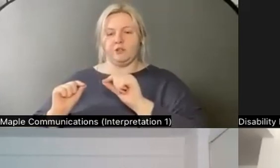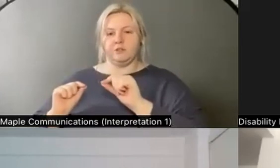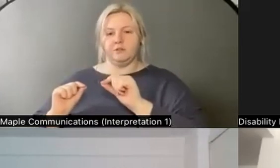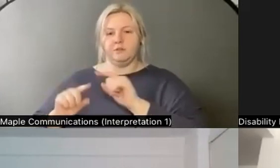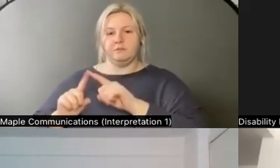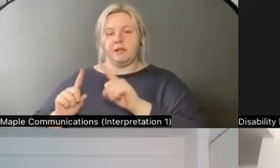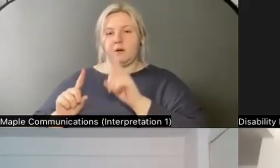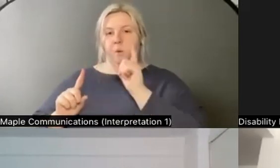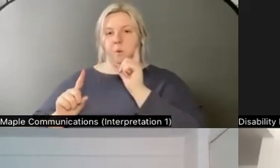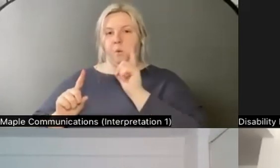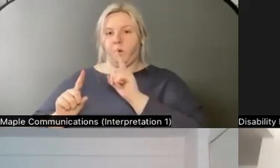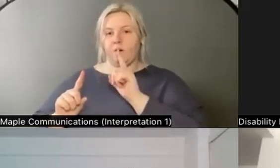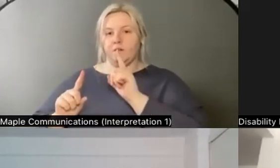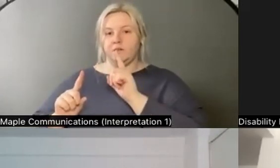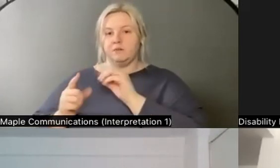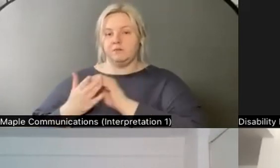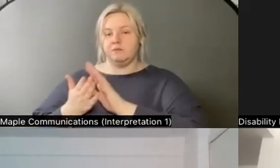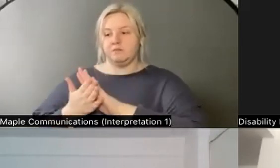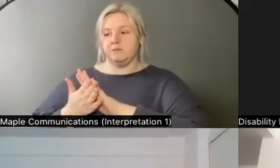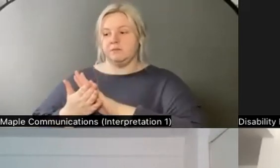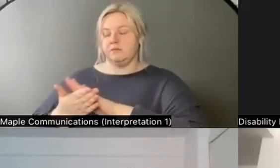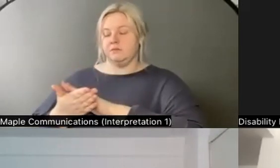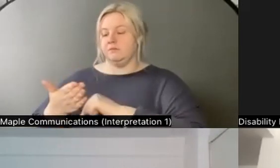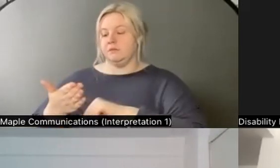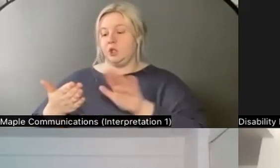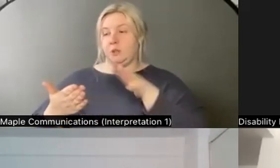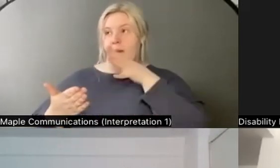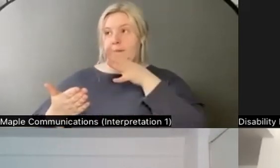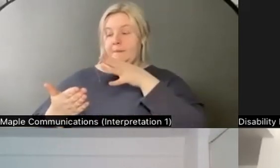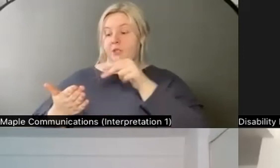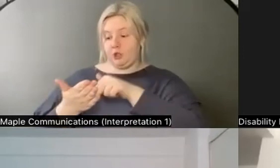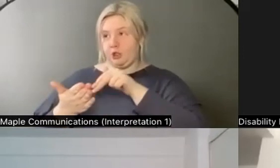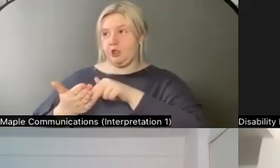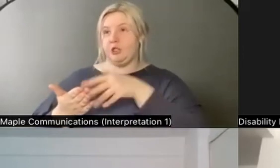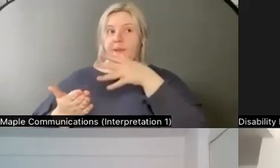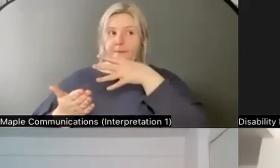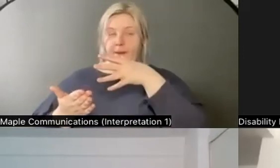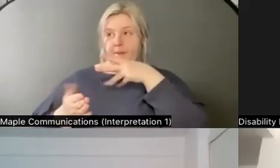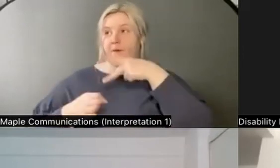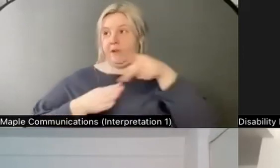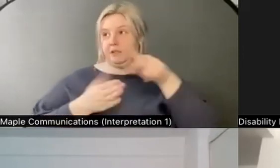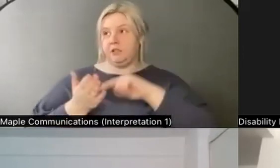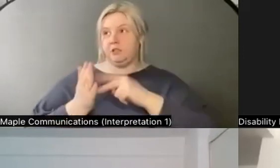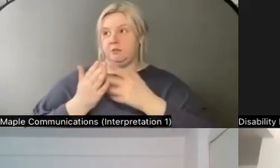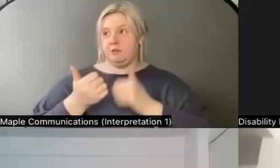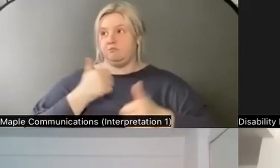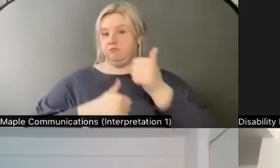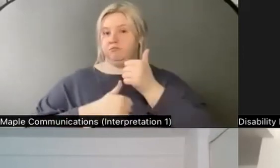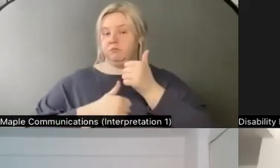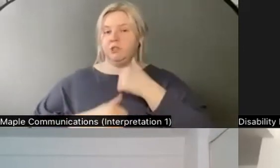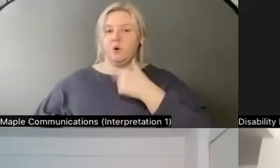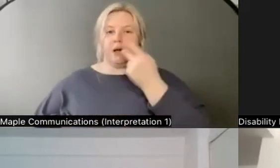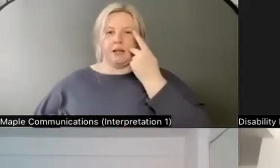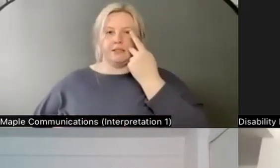chart. This mother is a nurse and she's a professor. And the leveraging of privilege that I see in my